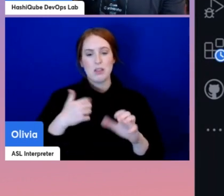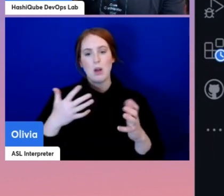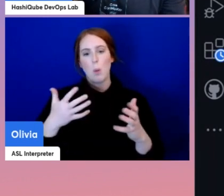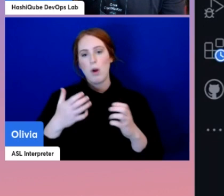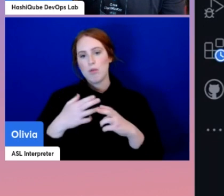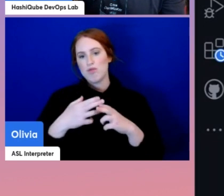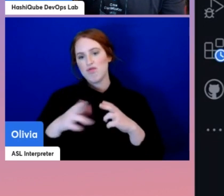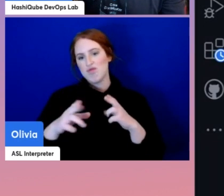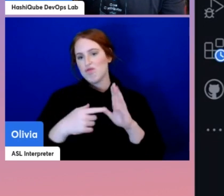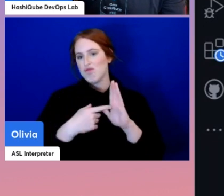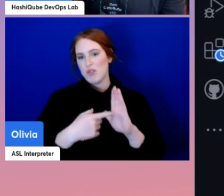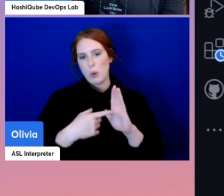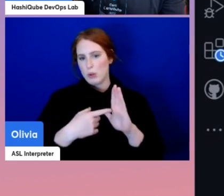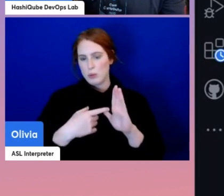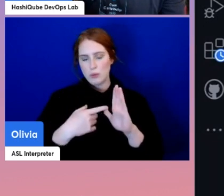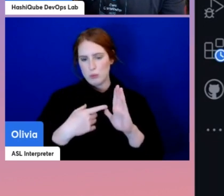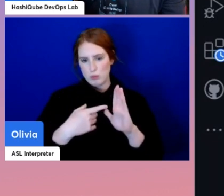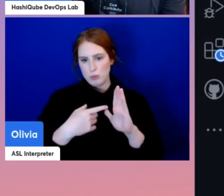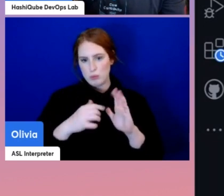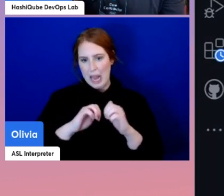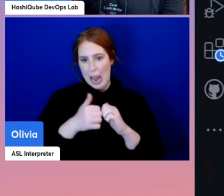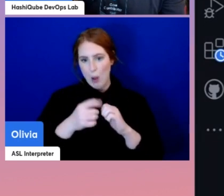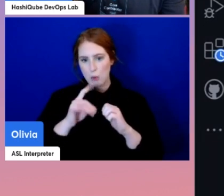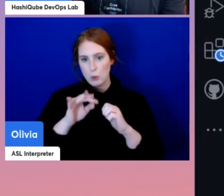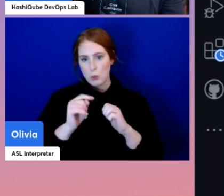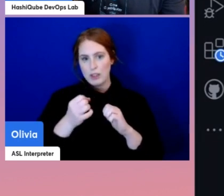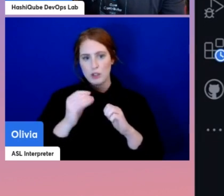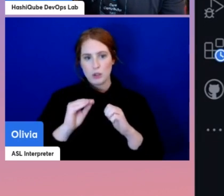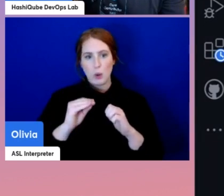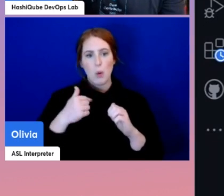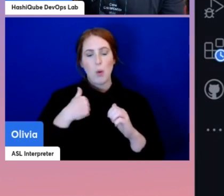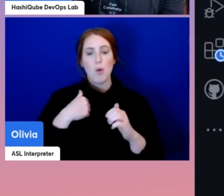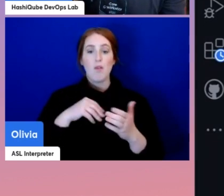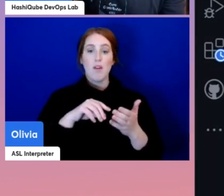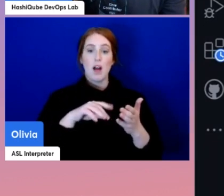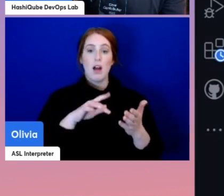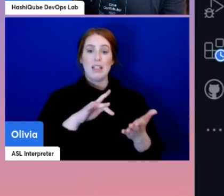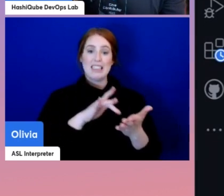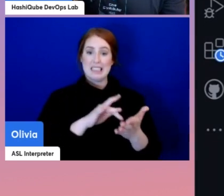let's say we go into here, into AWS, and we just go into patterns,